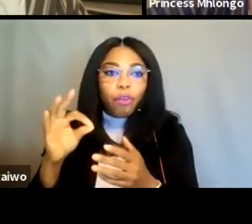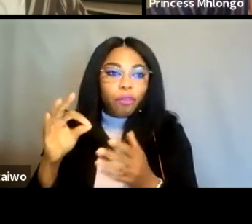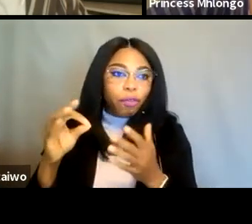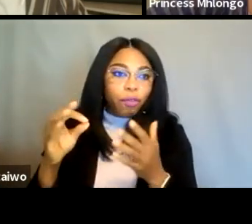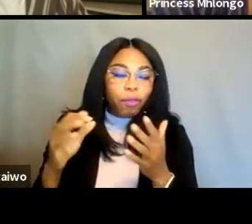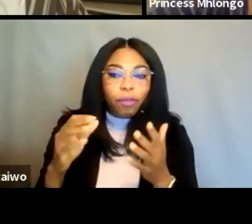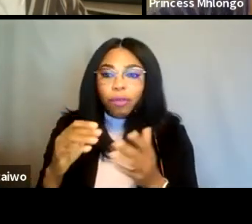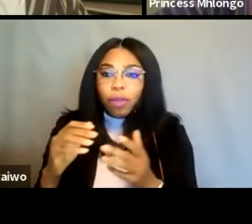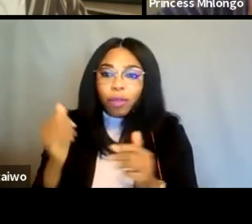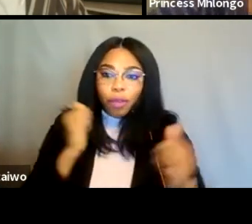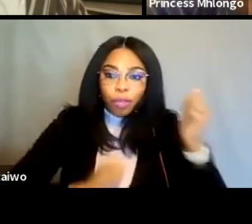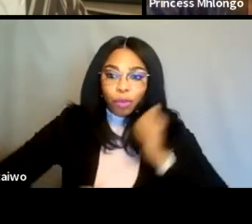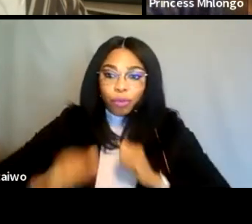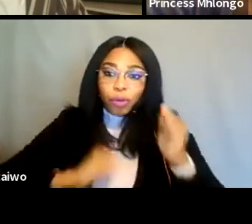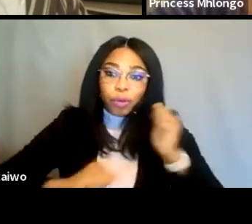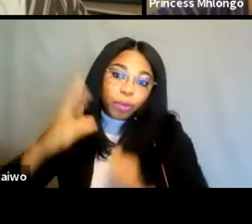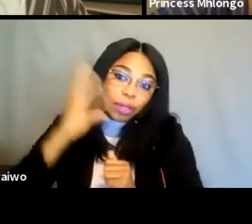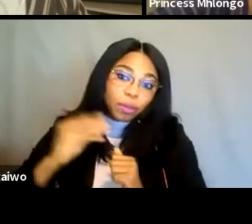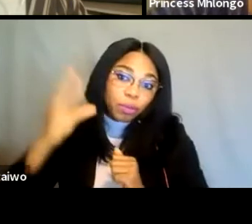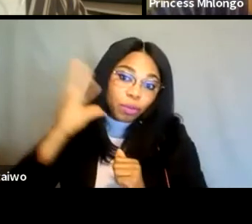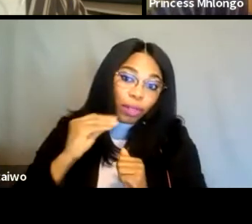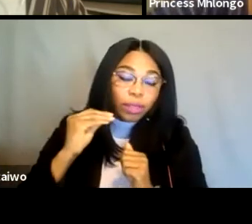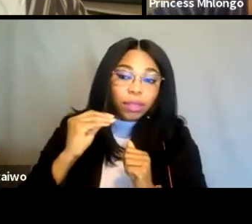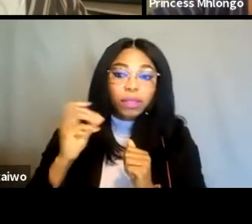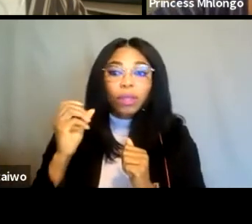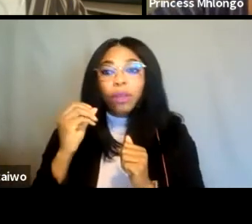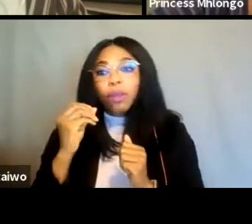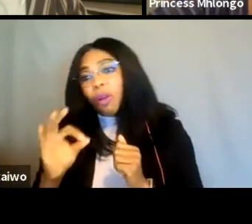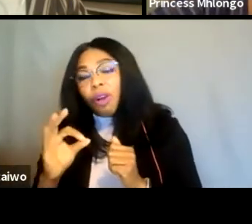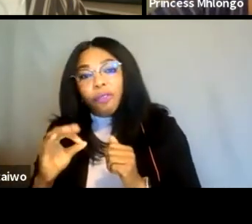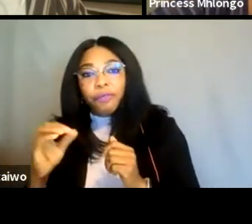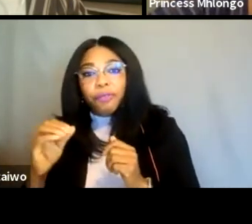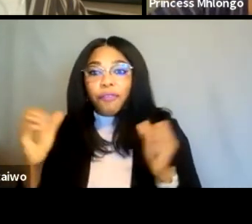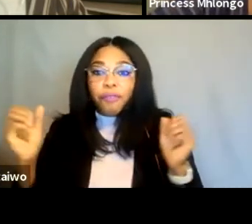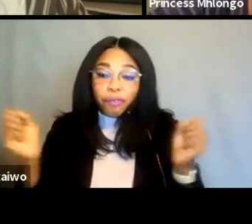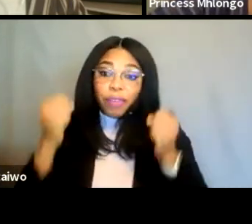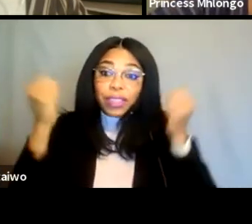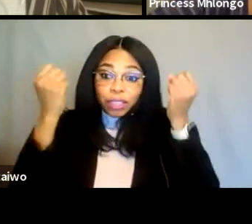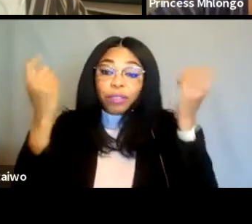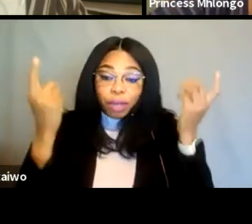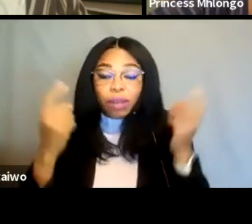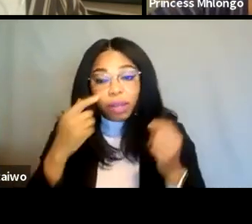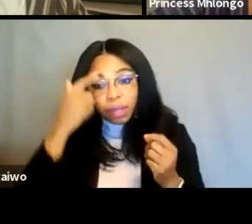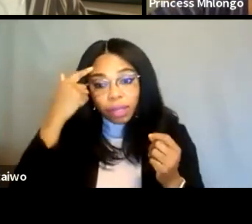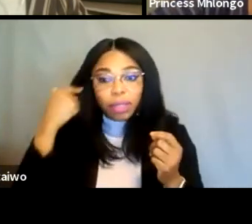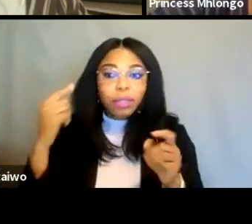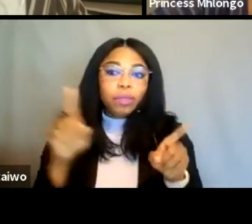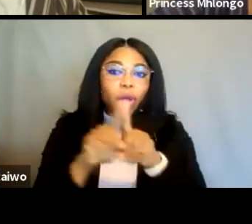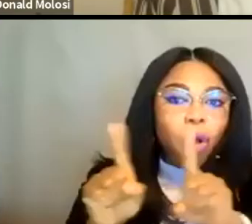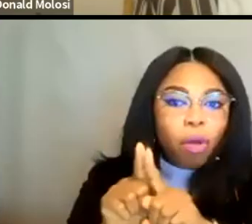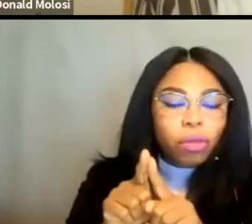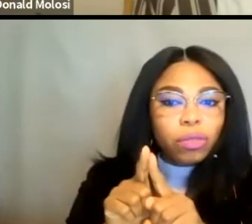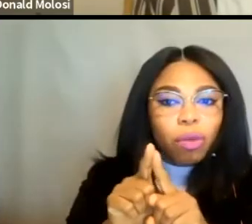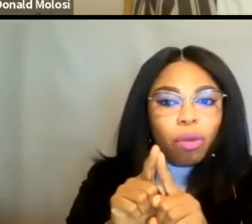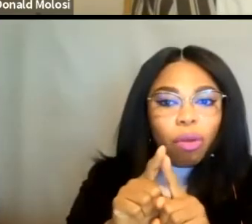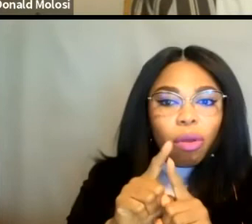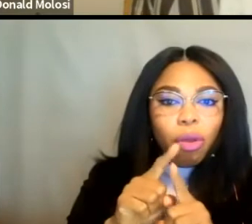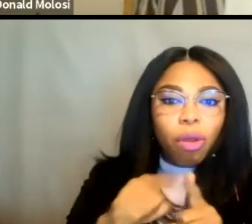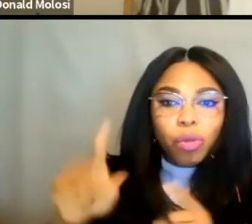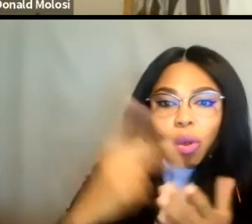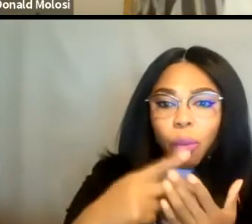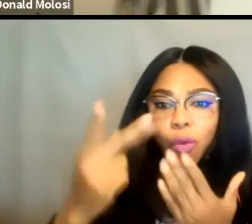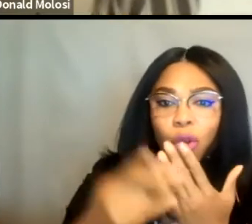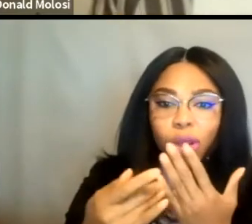of a theatrical experience, of a festival, and also being a programmer